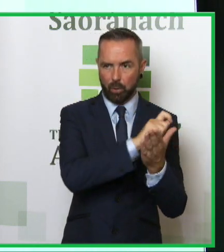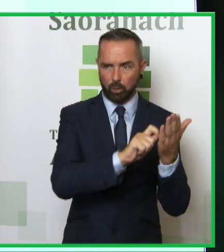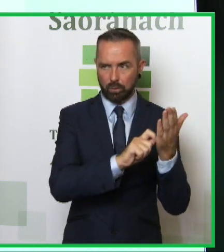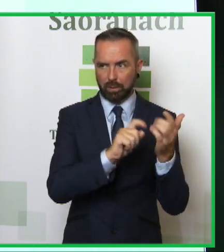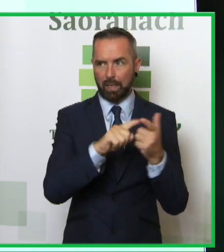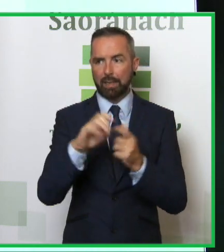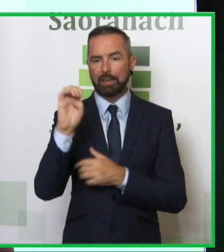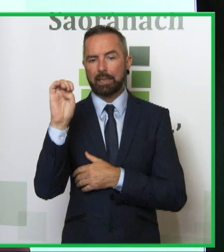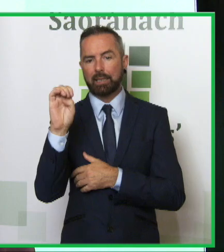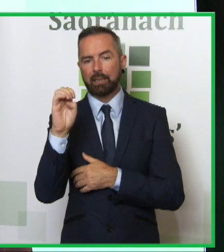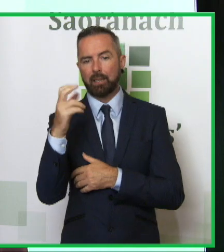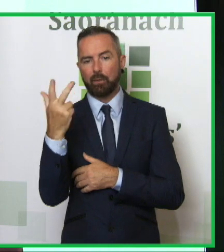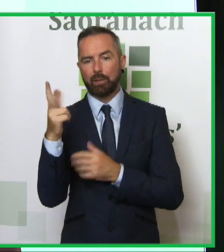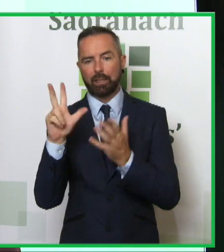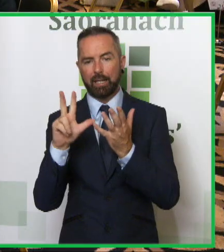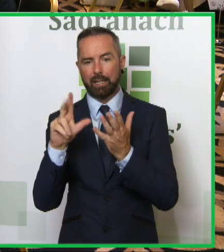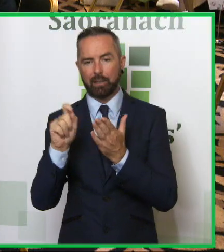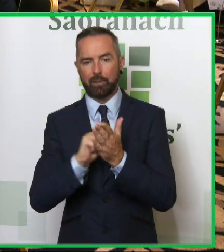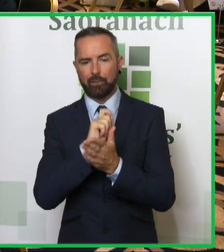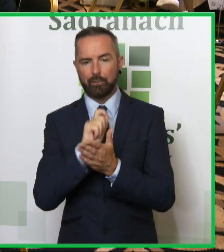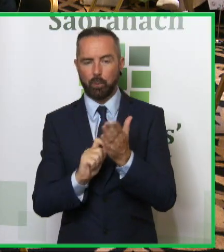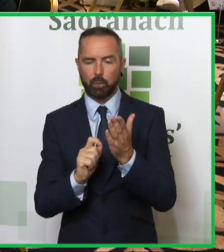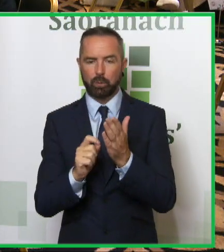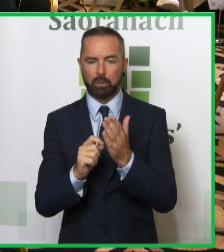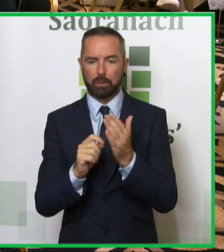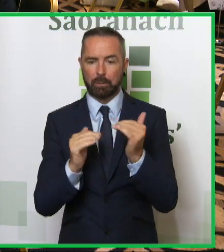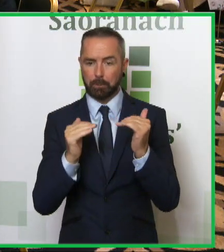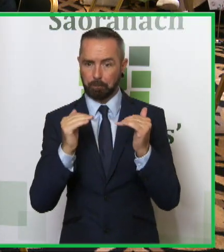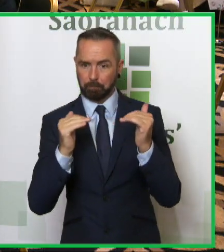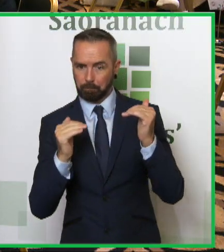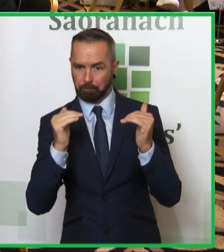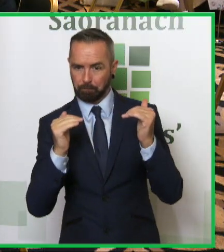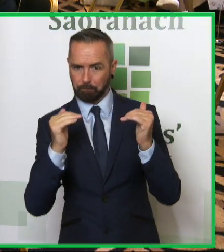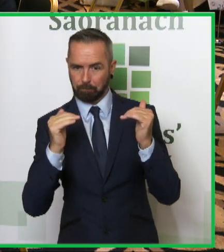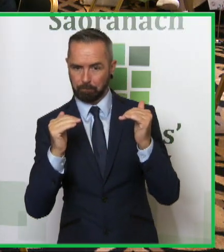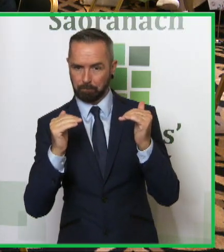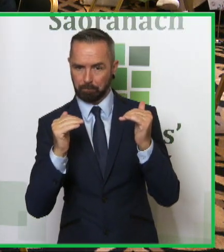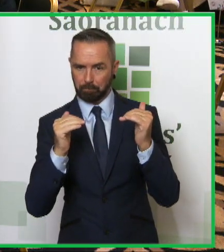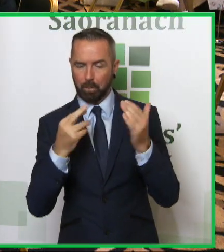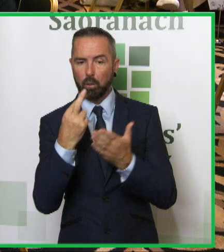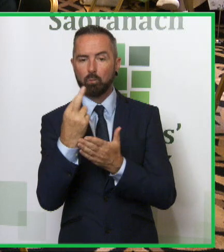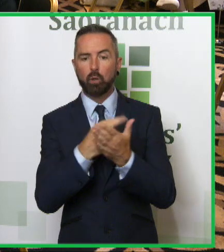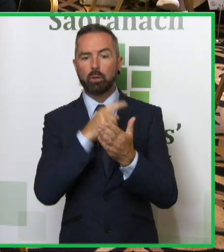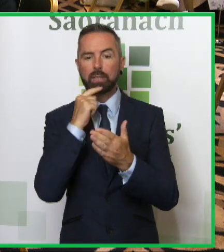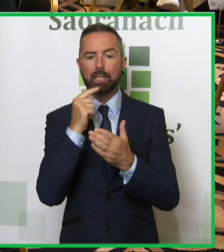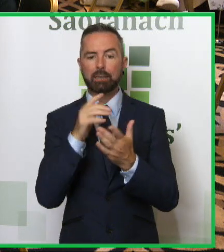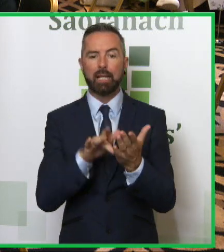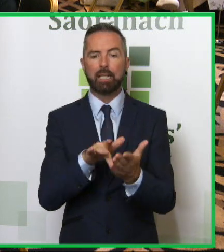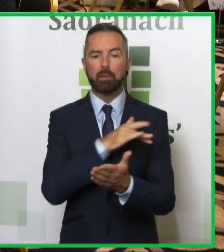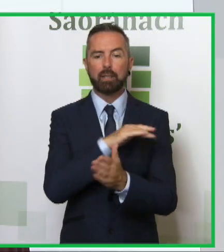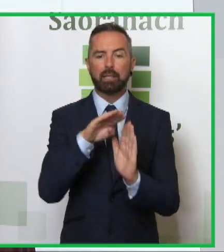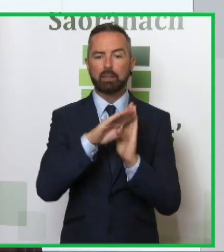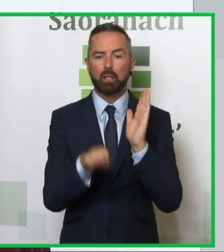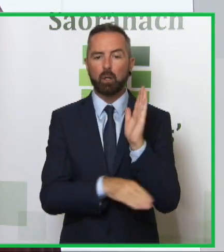and option E has 38. Now, the rules are you eliminate the lowest, which is option